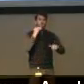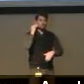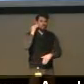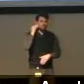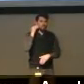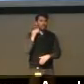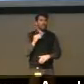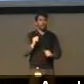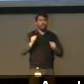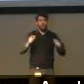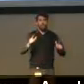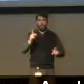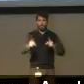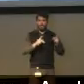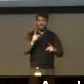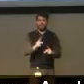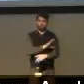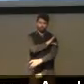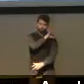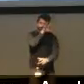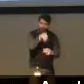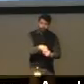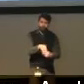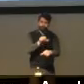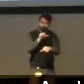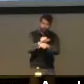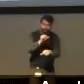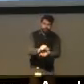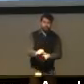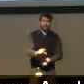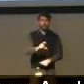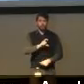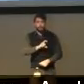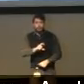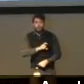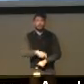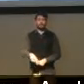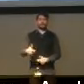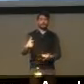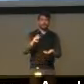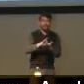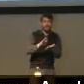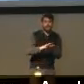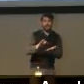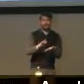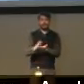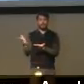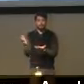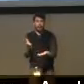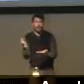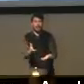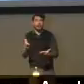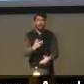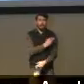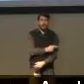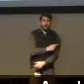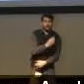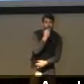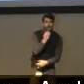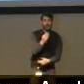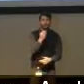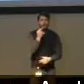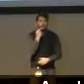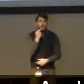services, facilities, security, supply chain, pathology, patient food and nutrition, all the clinical and